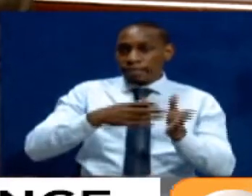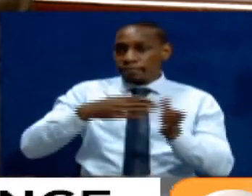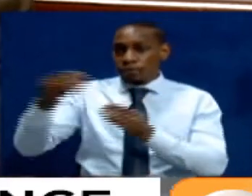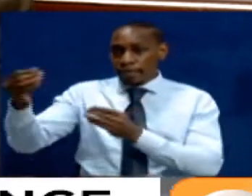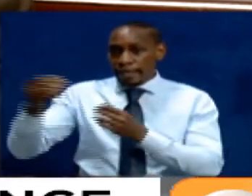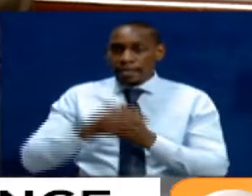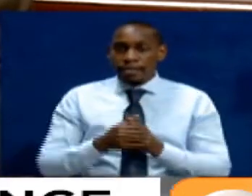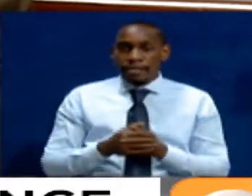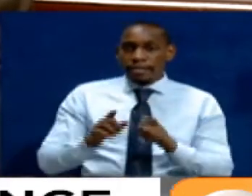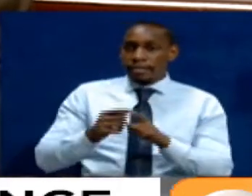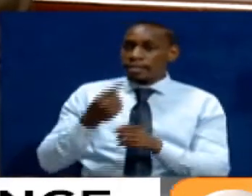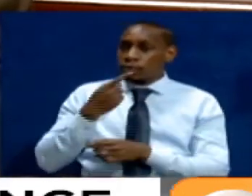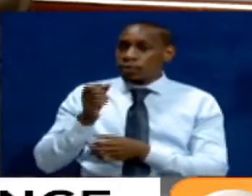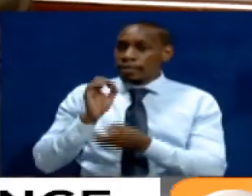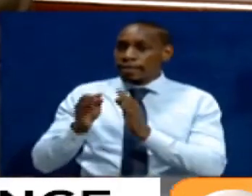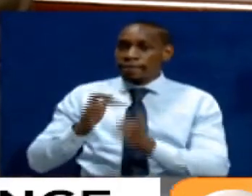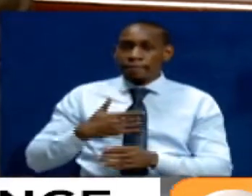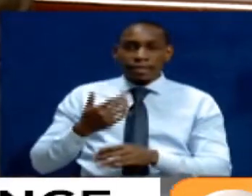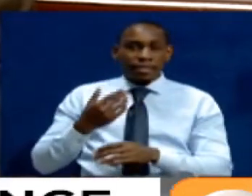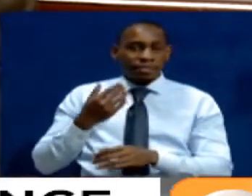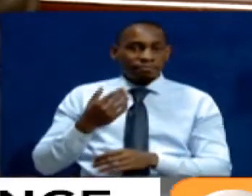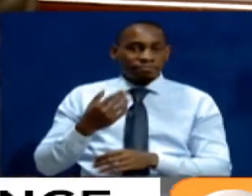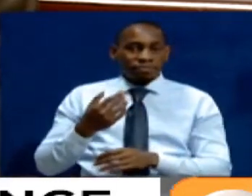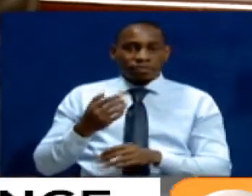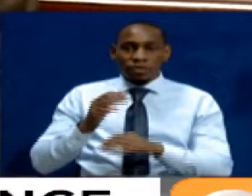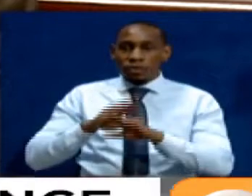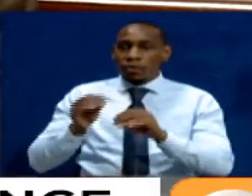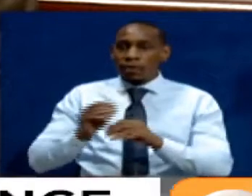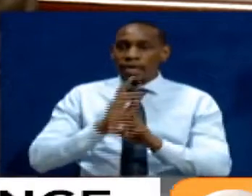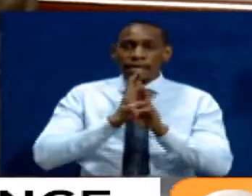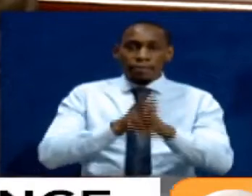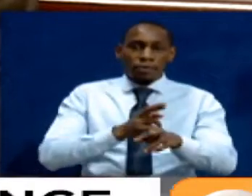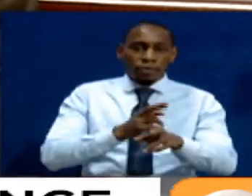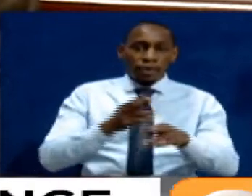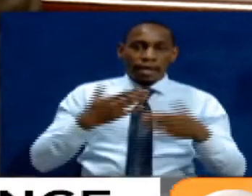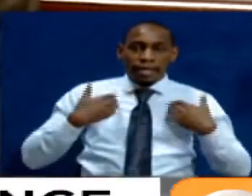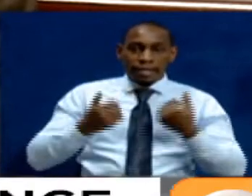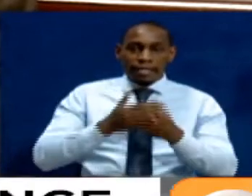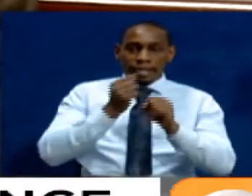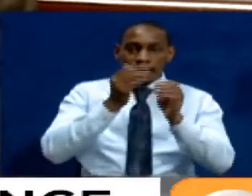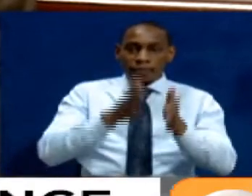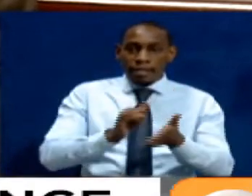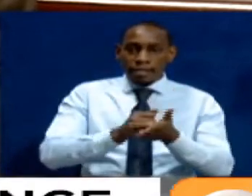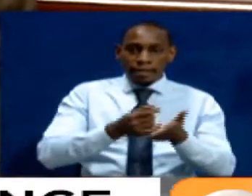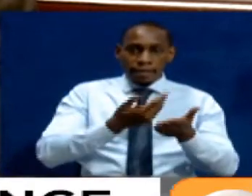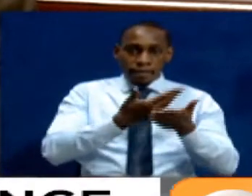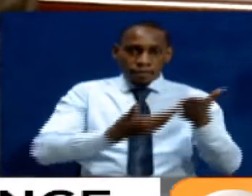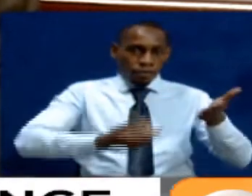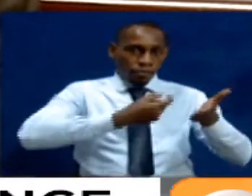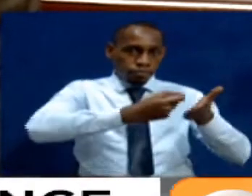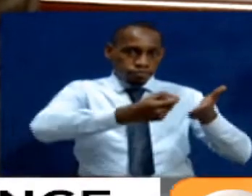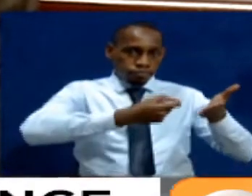go, and you'll be told if you don't feel well, you report to the healthcare worker who fills